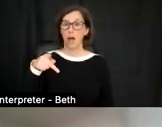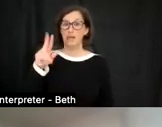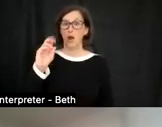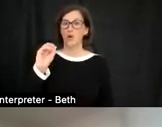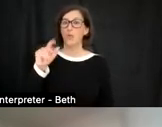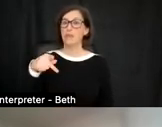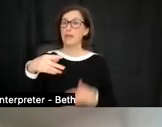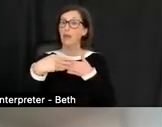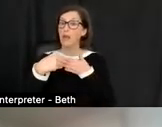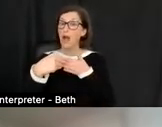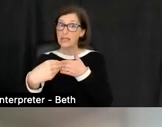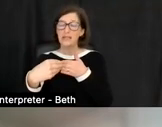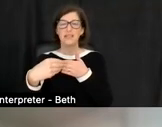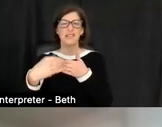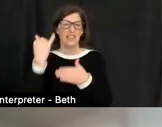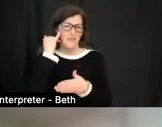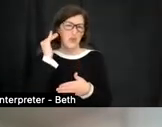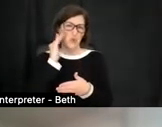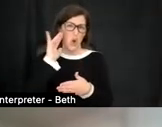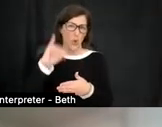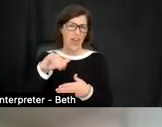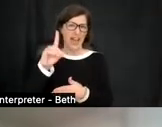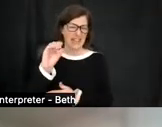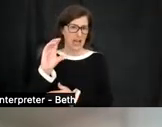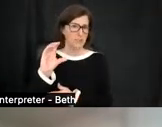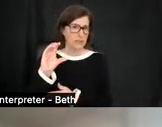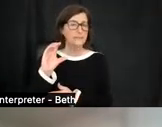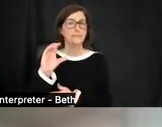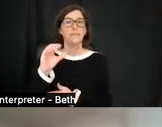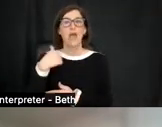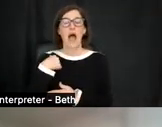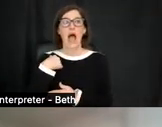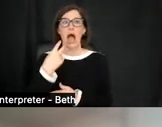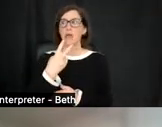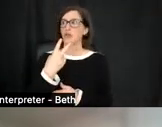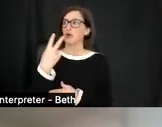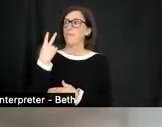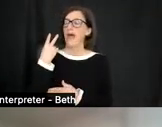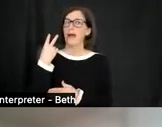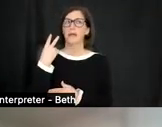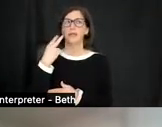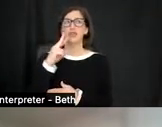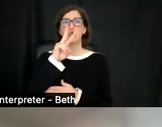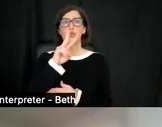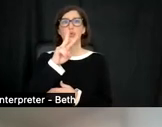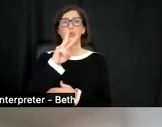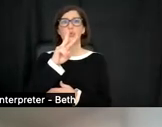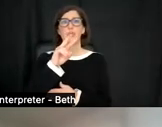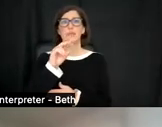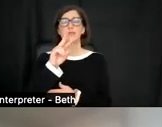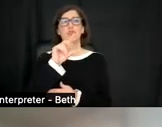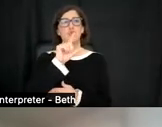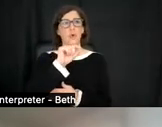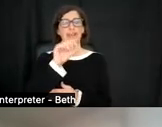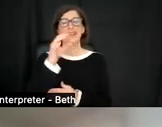guidance, if you're familiar with that document, I looked back in 2018, mental health